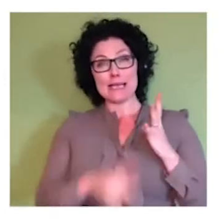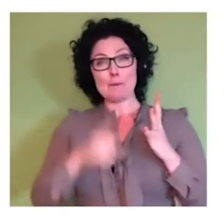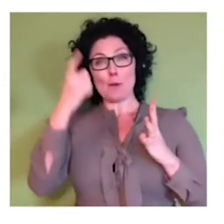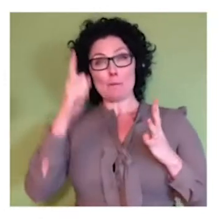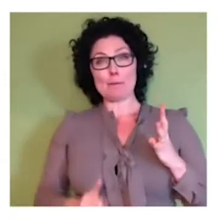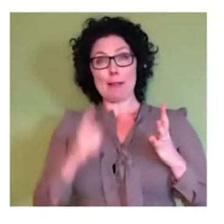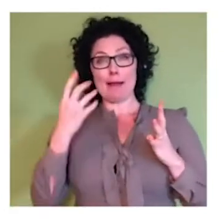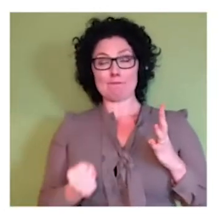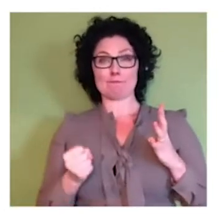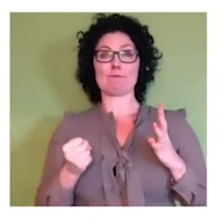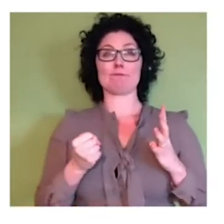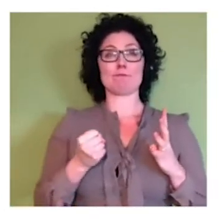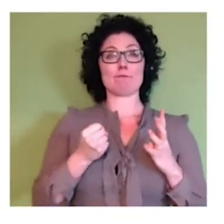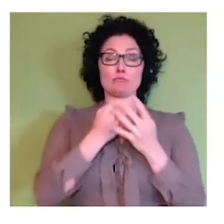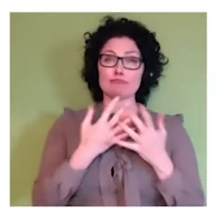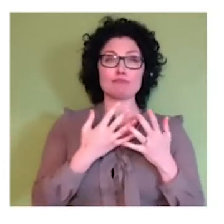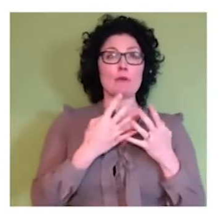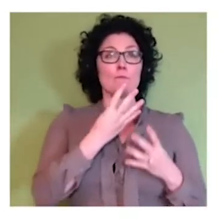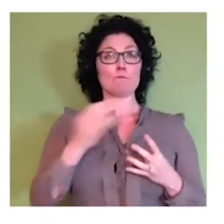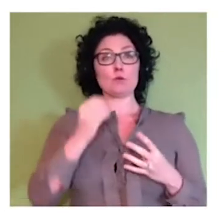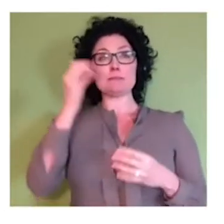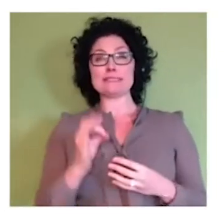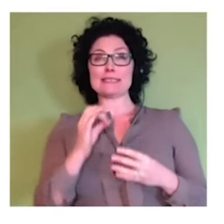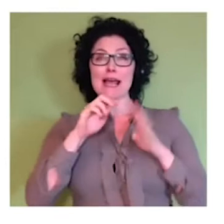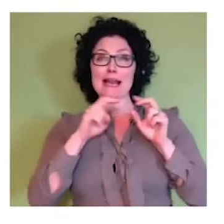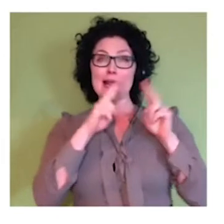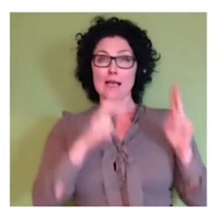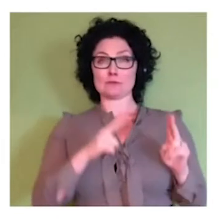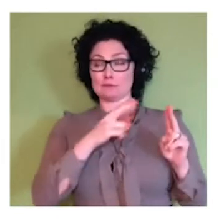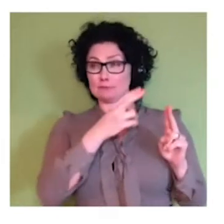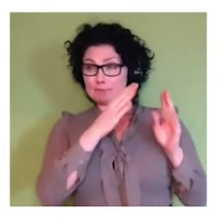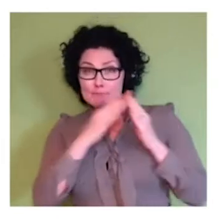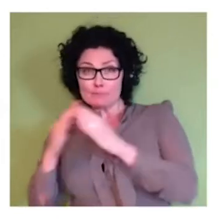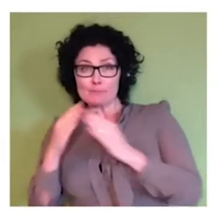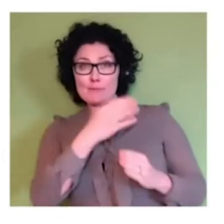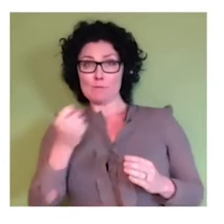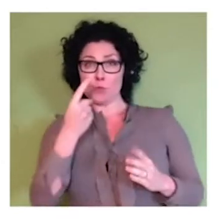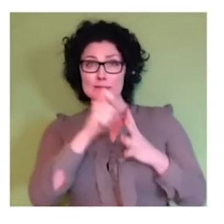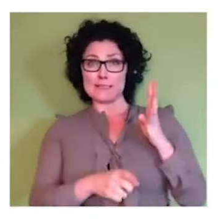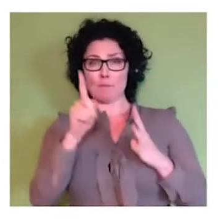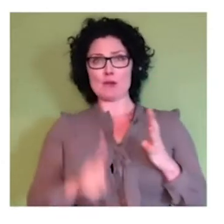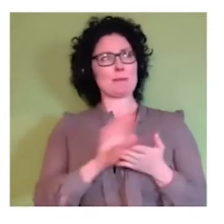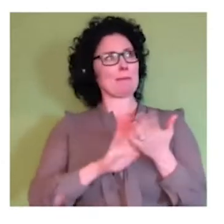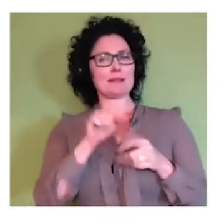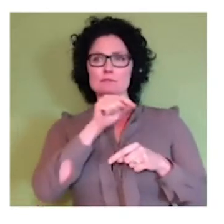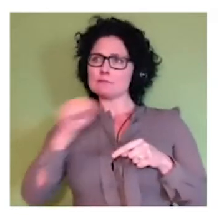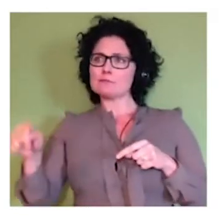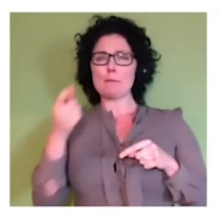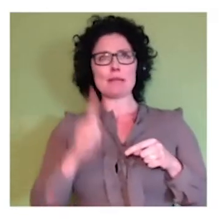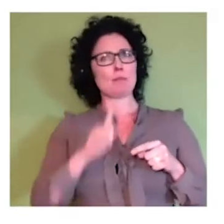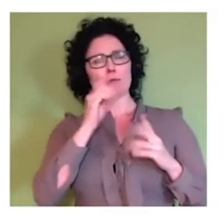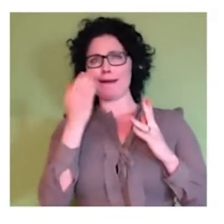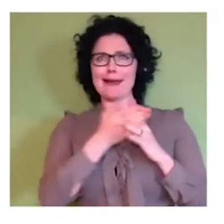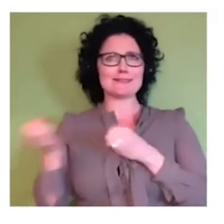least one disabled person. So that's a considerable chunk of people that are often not able to access services and products or